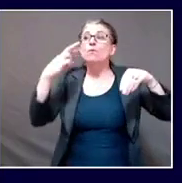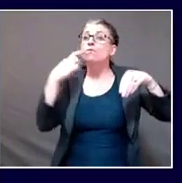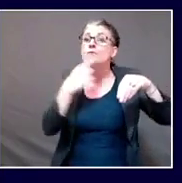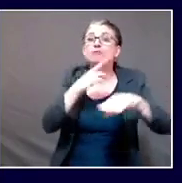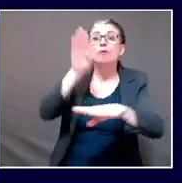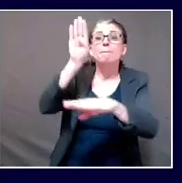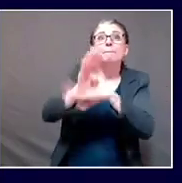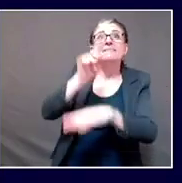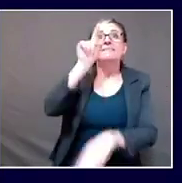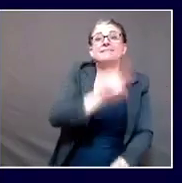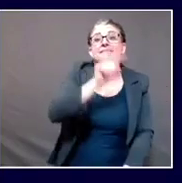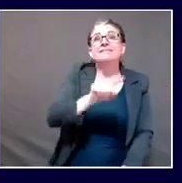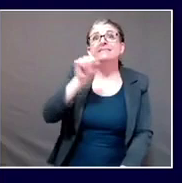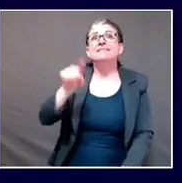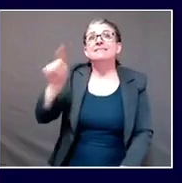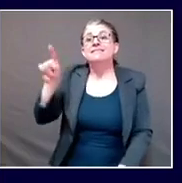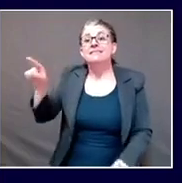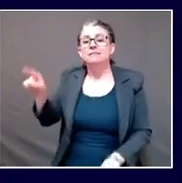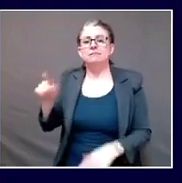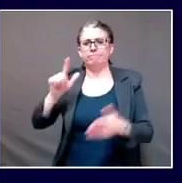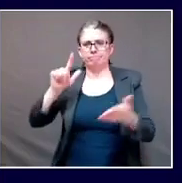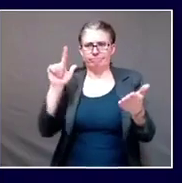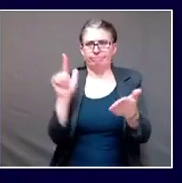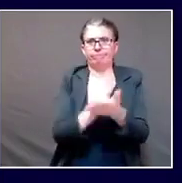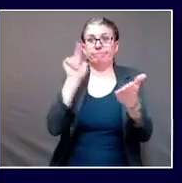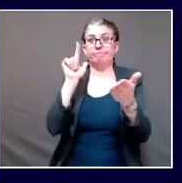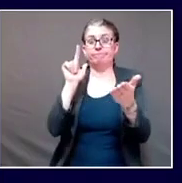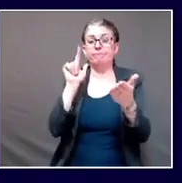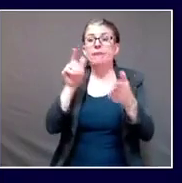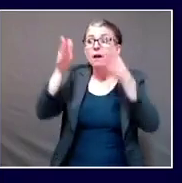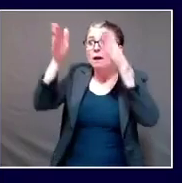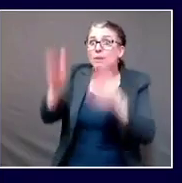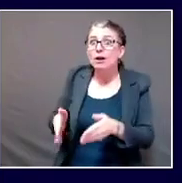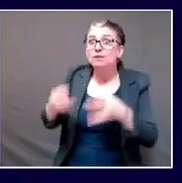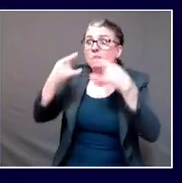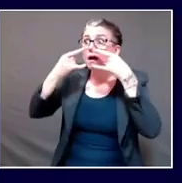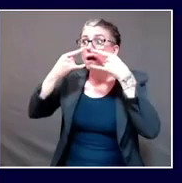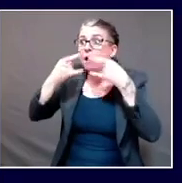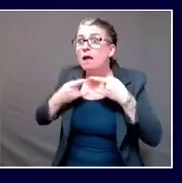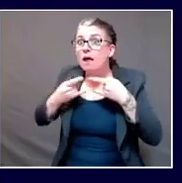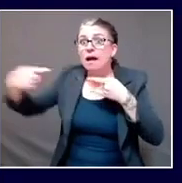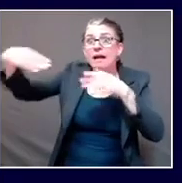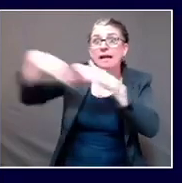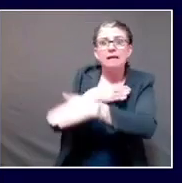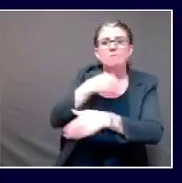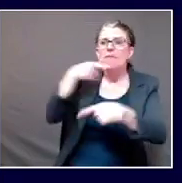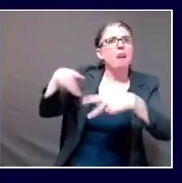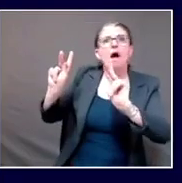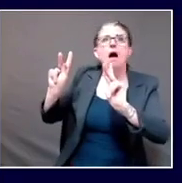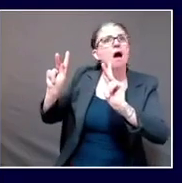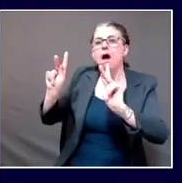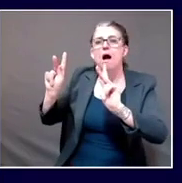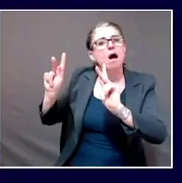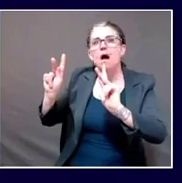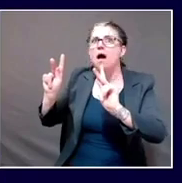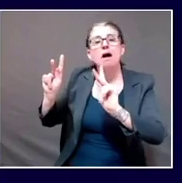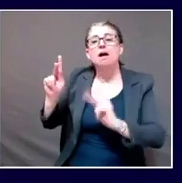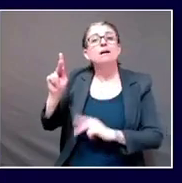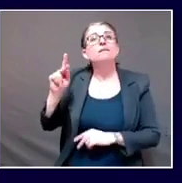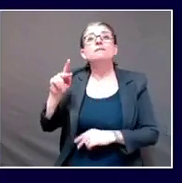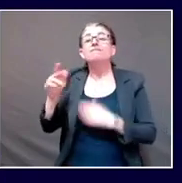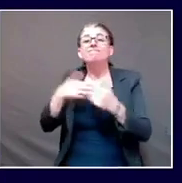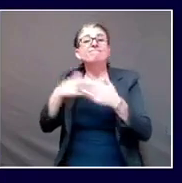people who claim a medical exemption as a result of a disability, who say they can't wear a mask, they may be provided a reasonable